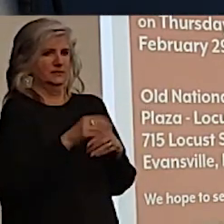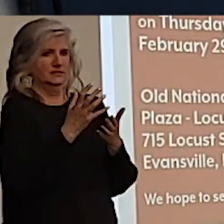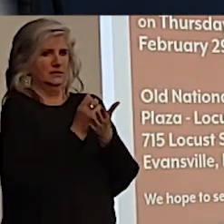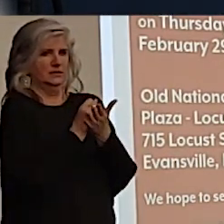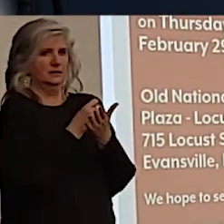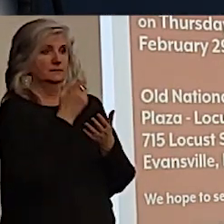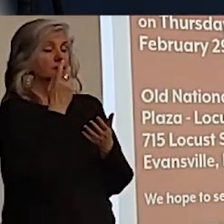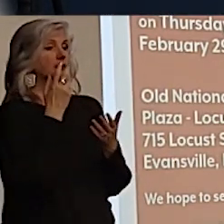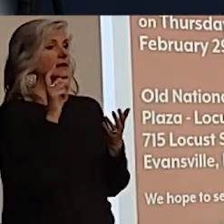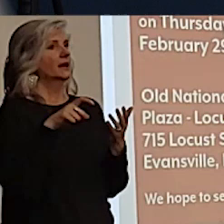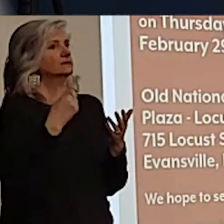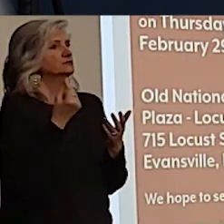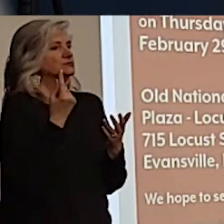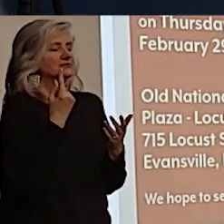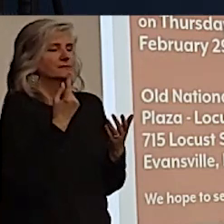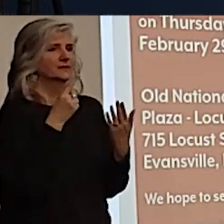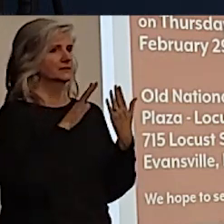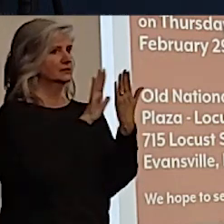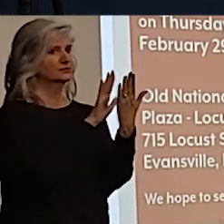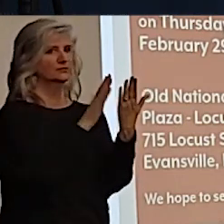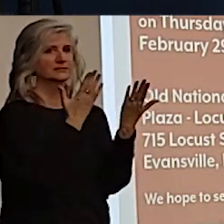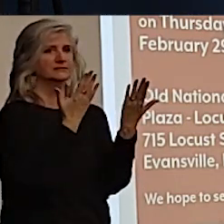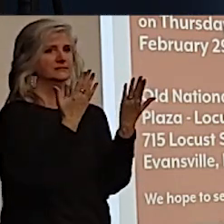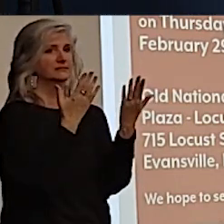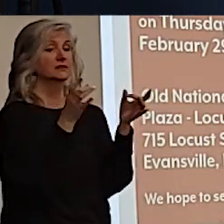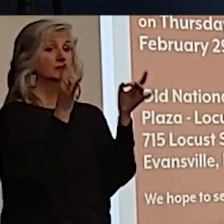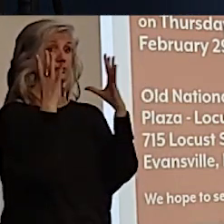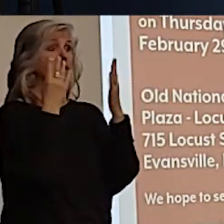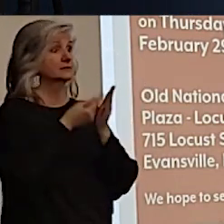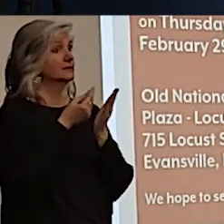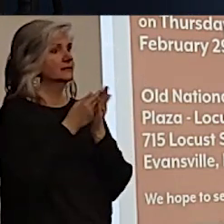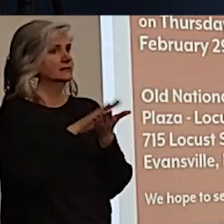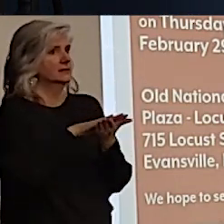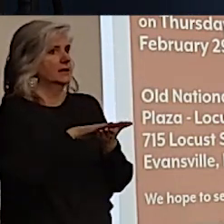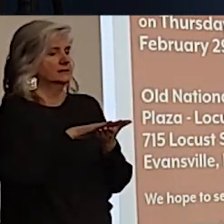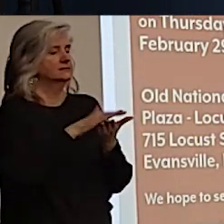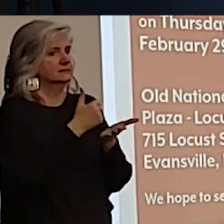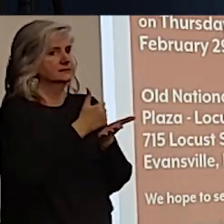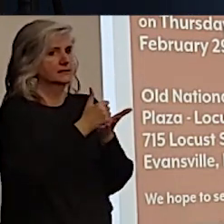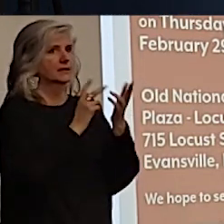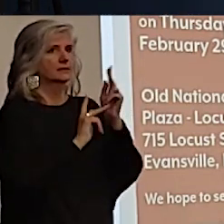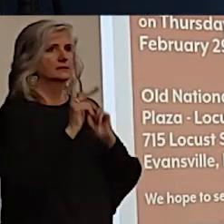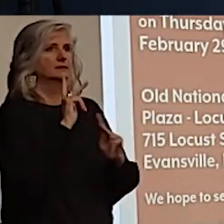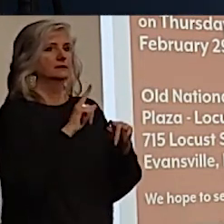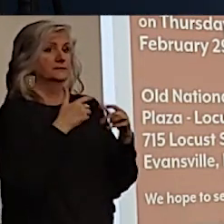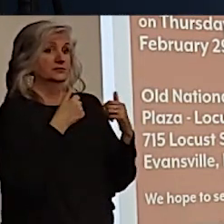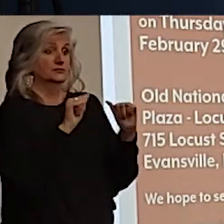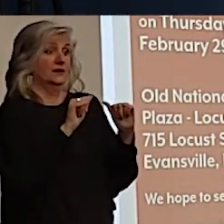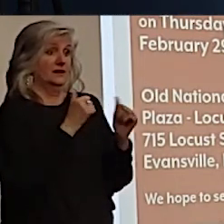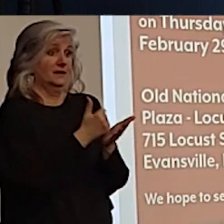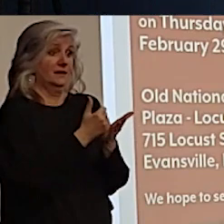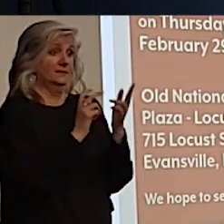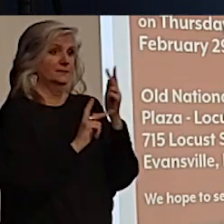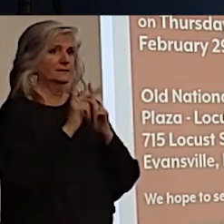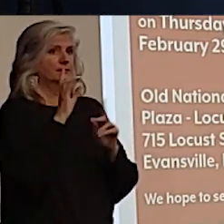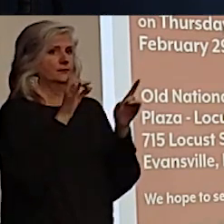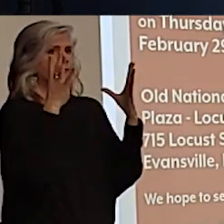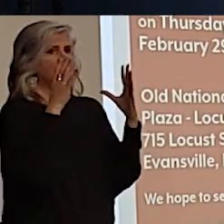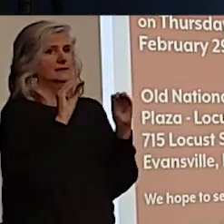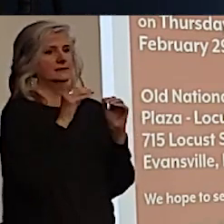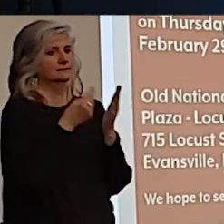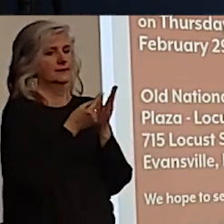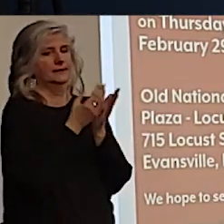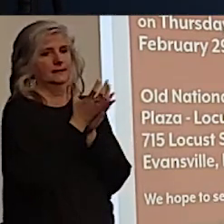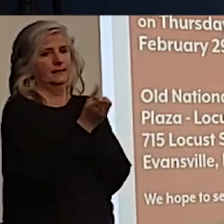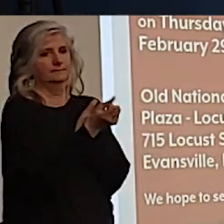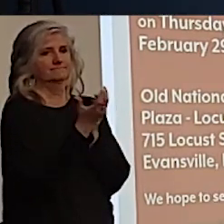have to do something to address. It's nice to have crisis money to try to help people, but even when you try to help people, the crisis money is gone light heap